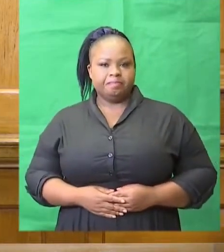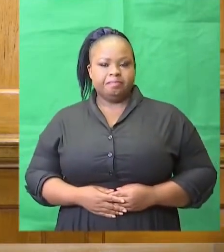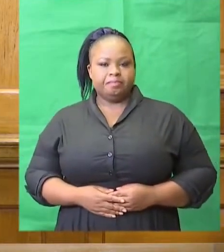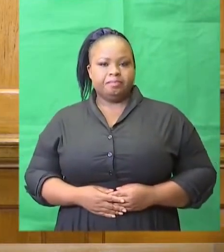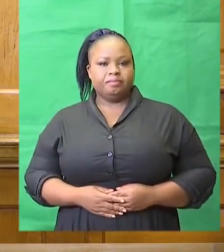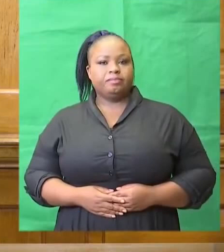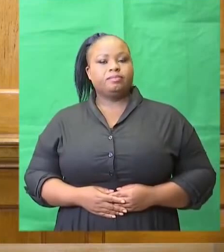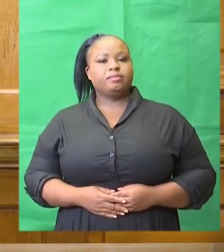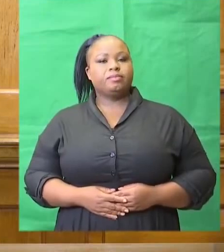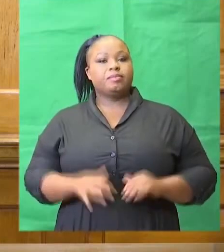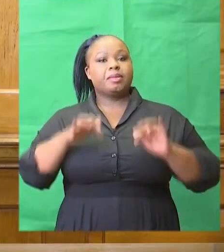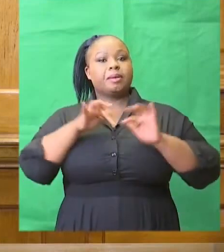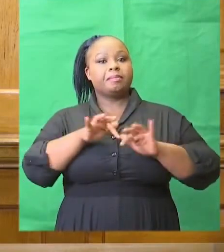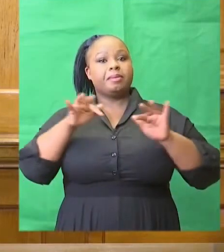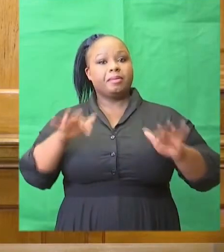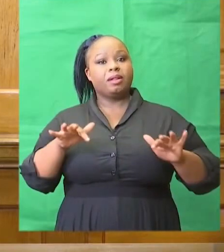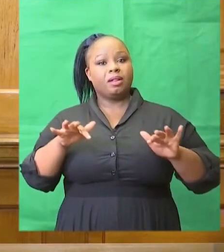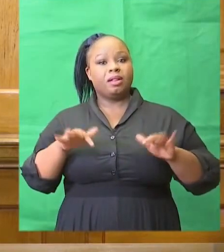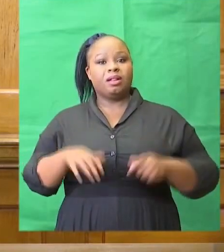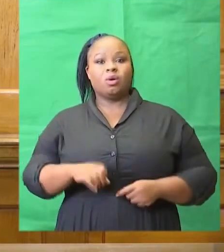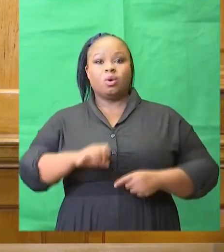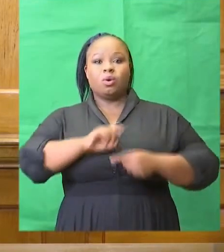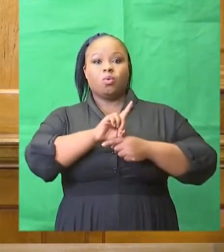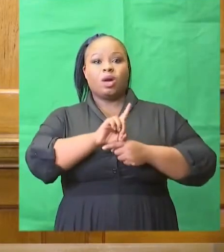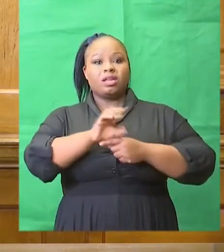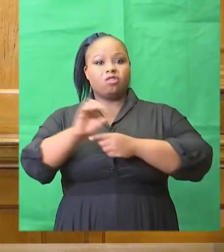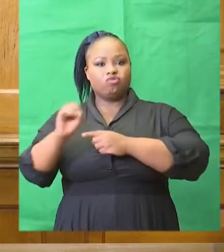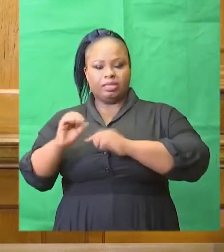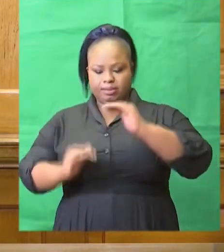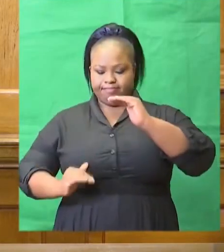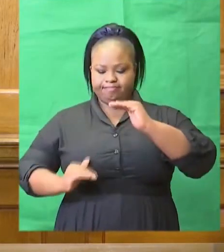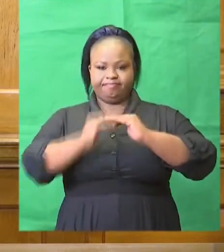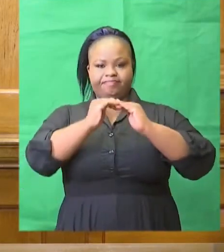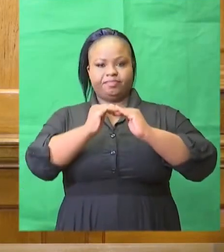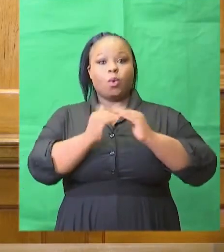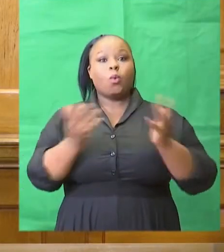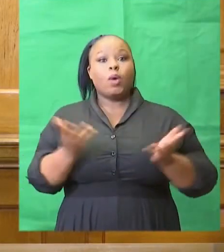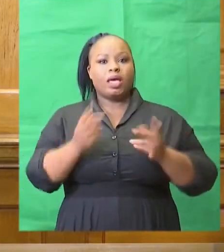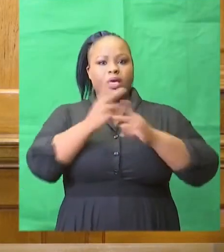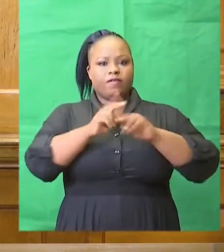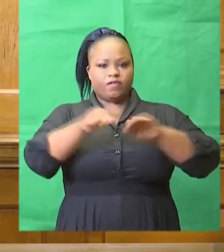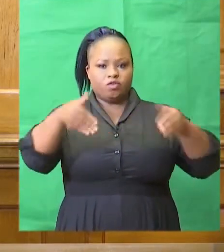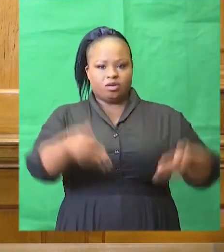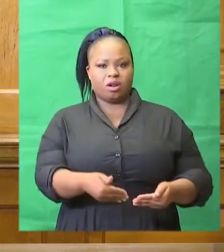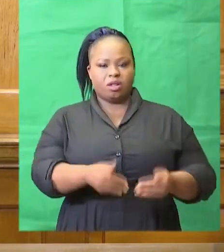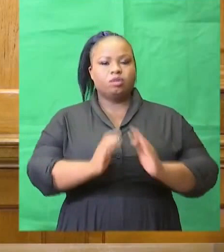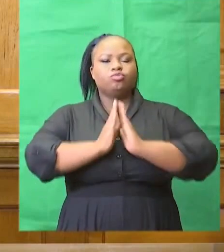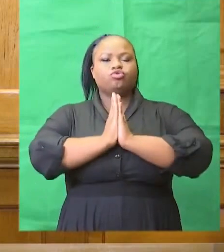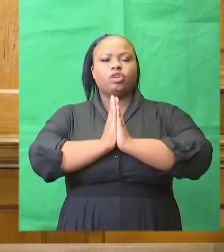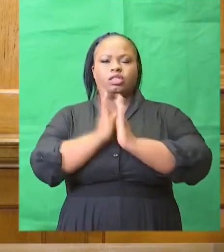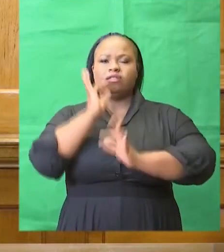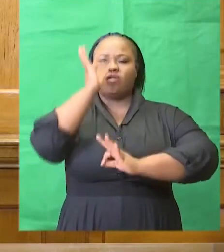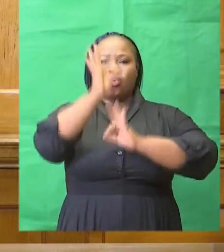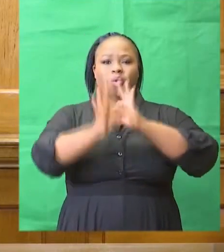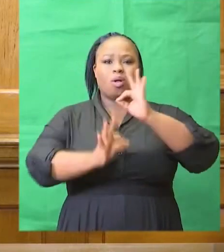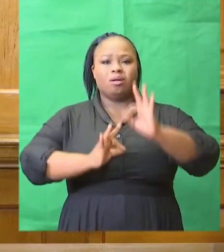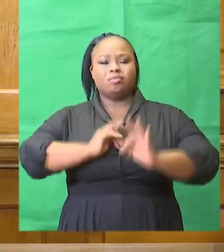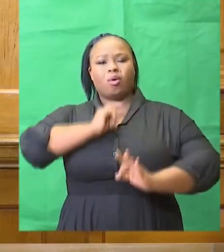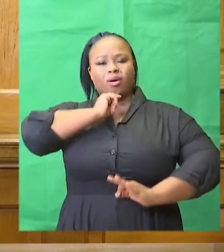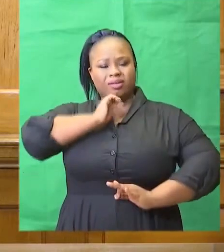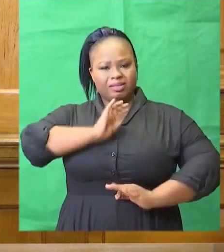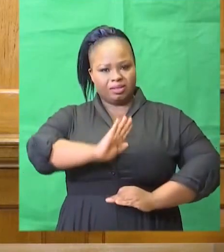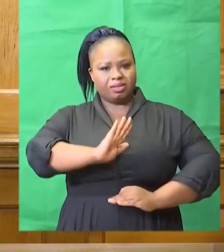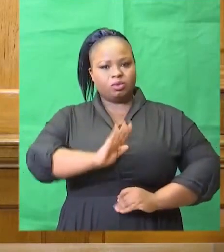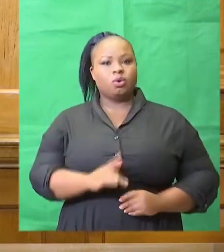No more than 100 people are permitted at a funeral and night vigils. After